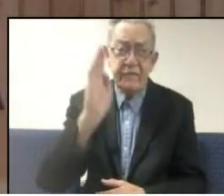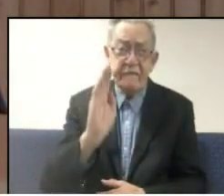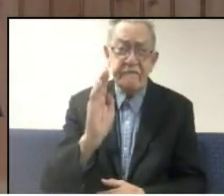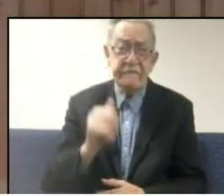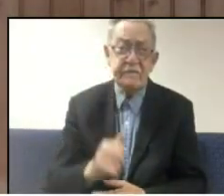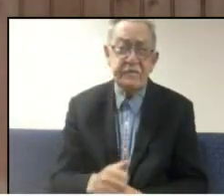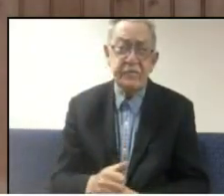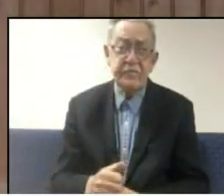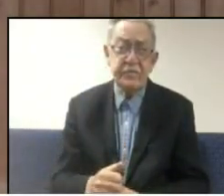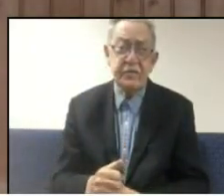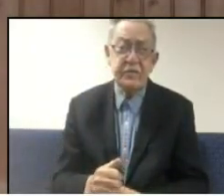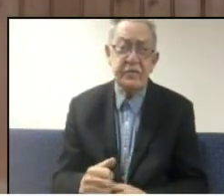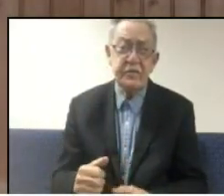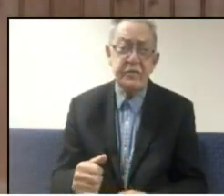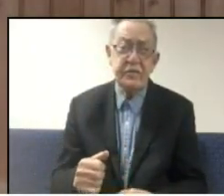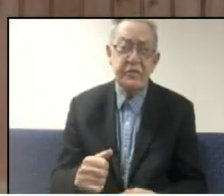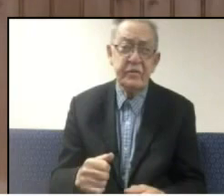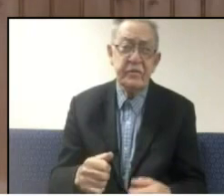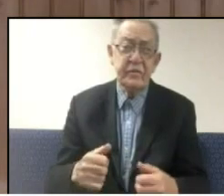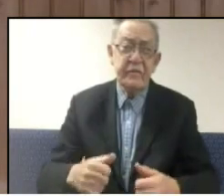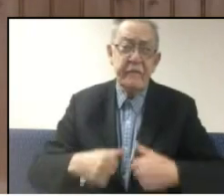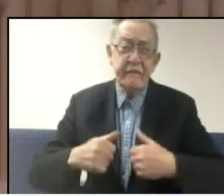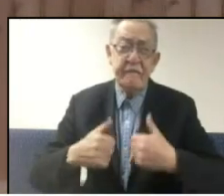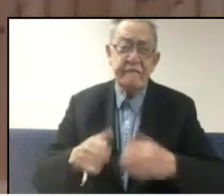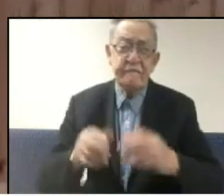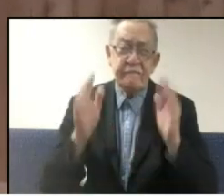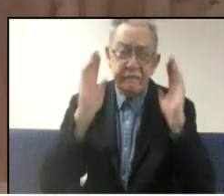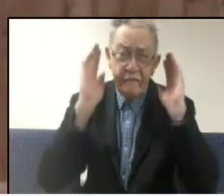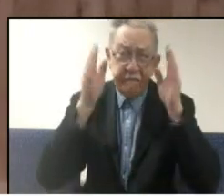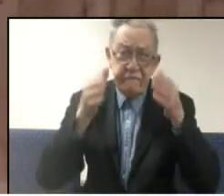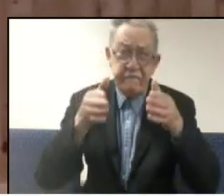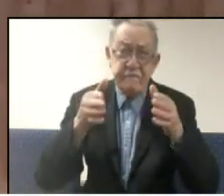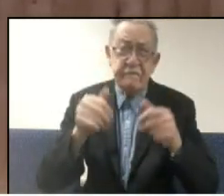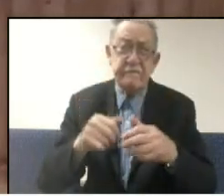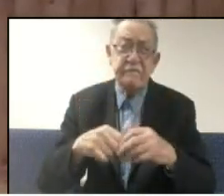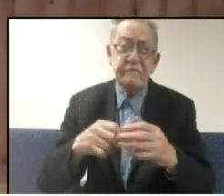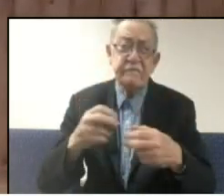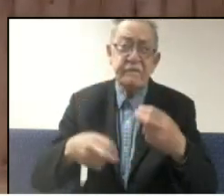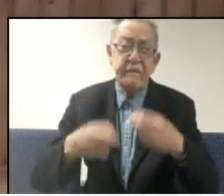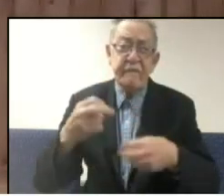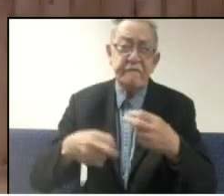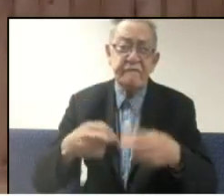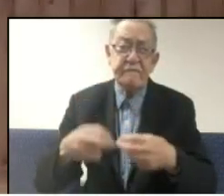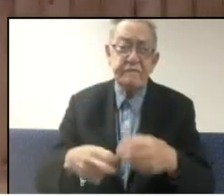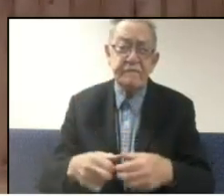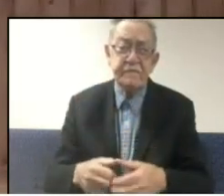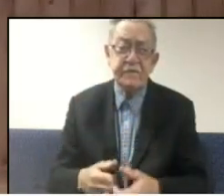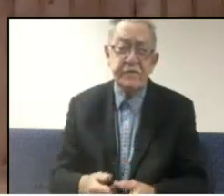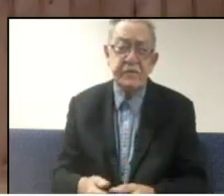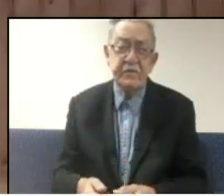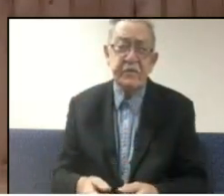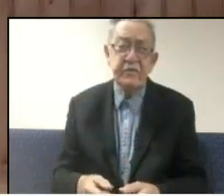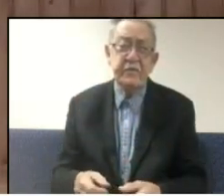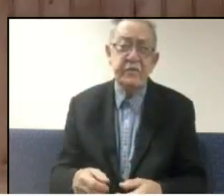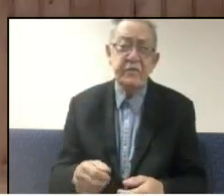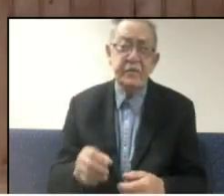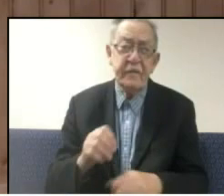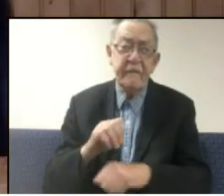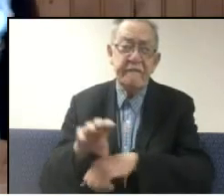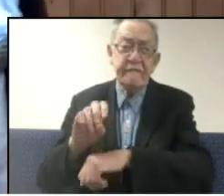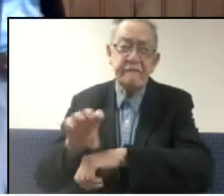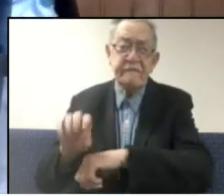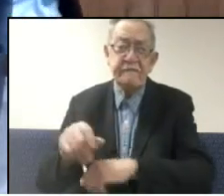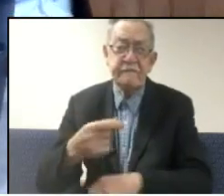he is addressing and the problem that he is dealing with, that he is sort of countering with the Galatians, is